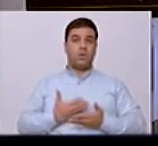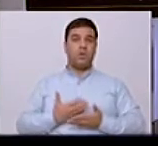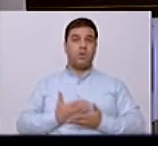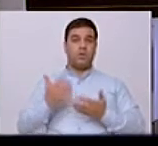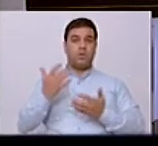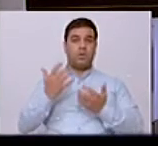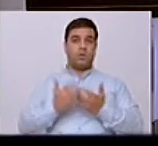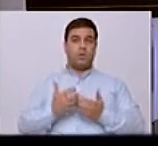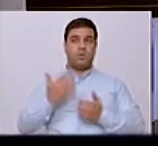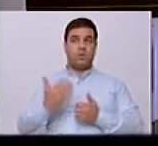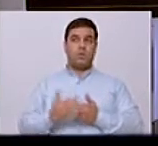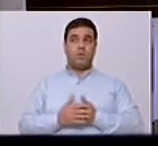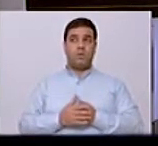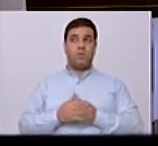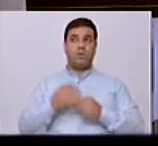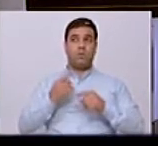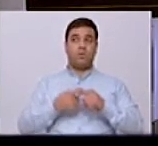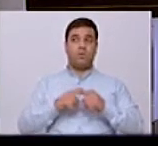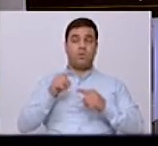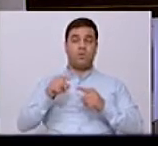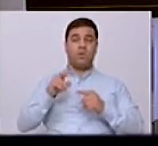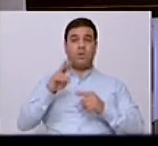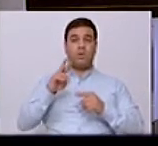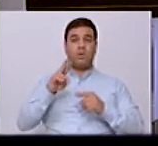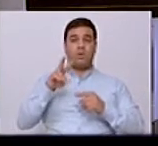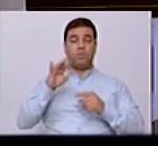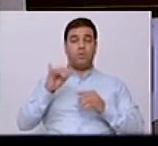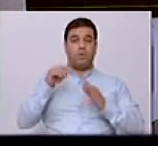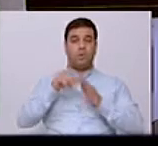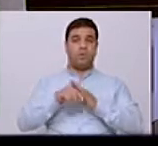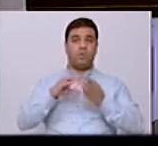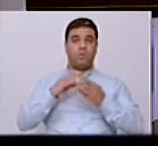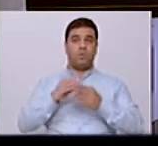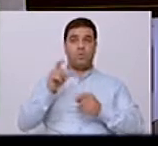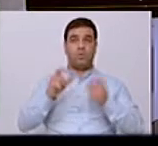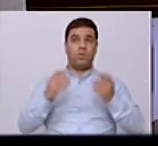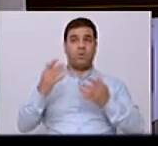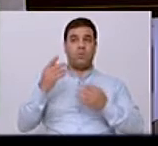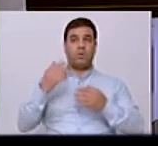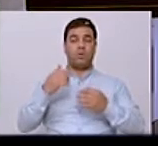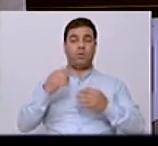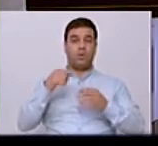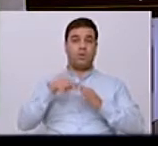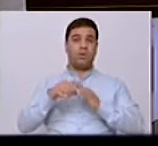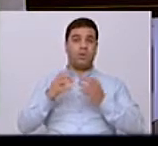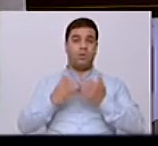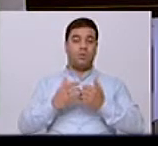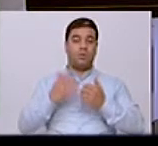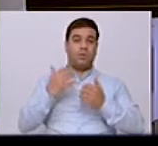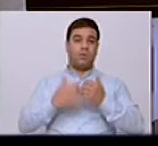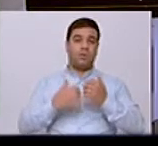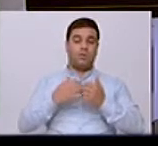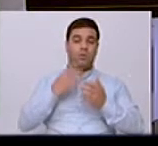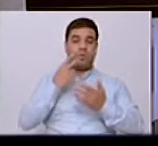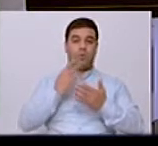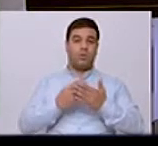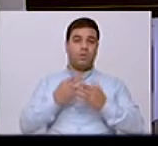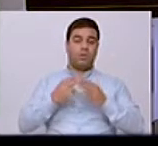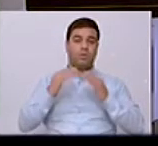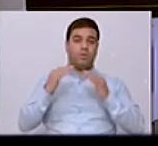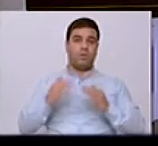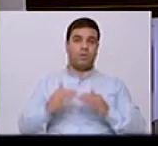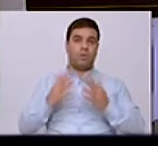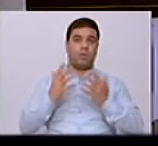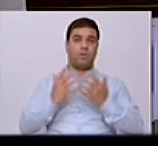sanaladi. Ya'ni ana shu yalpi ichki mahsulotni aholi jon boshiga hisoblaydigan bo'lsak, o'rtacha ko'rsatkichdan ham